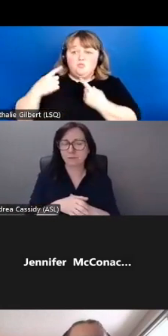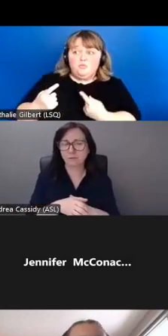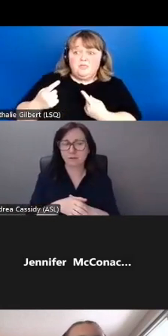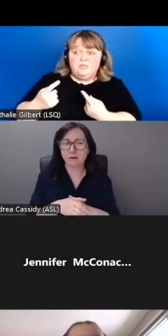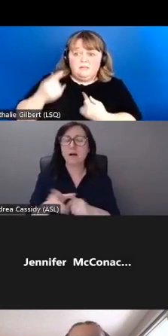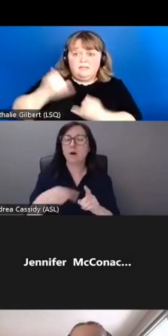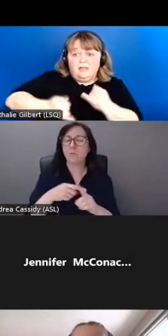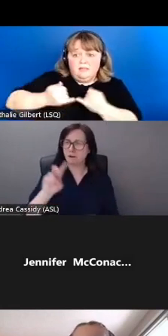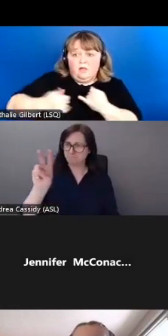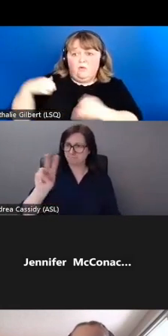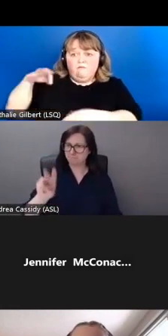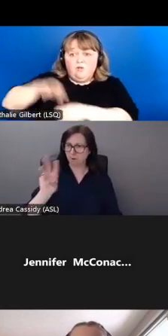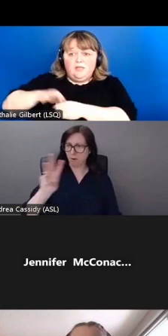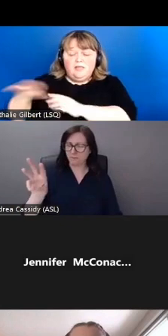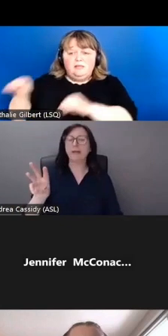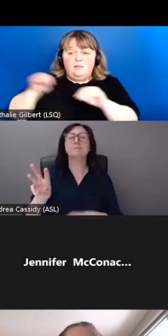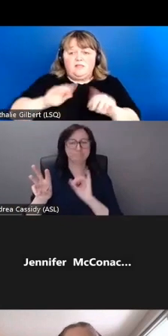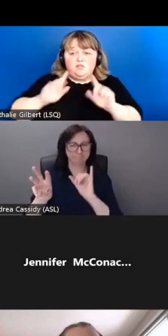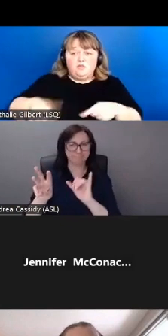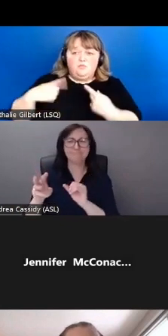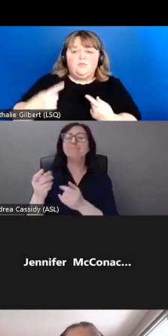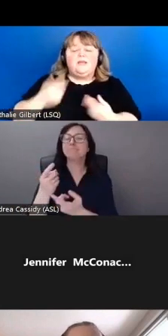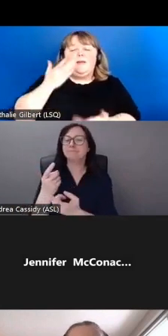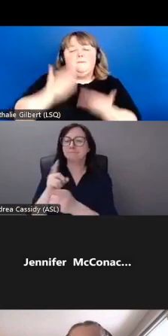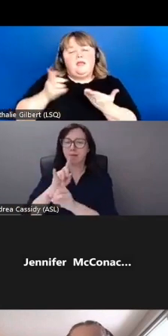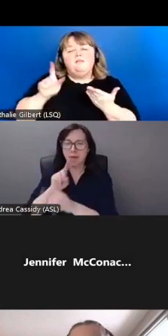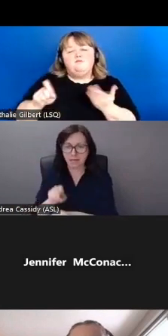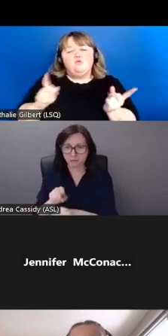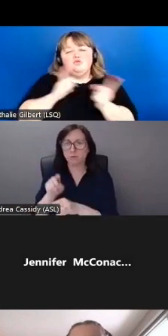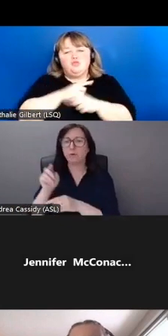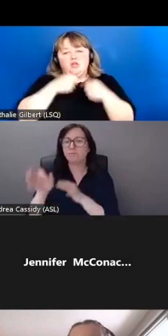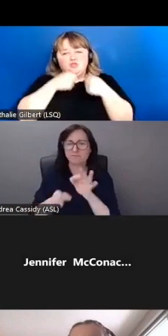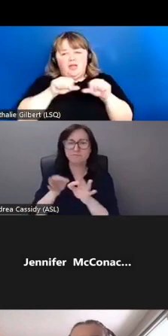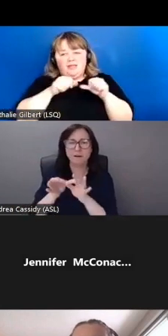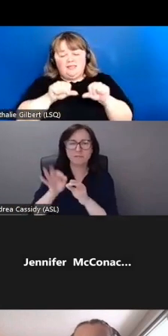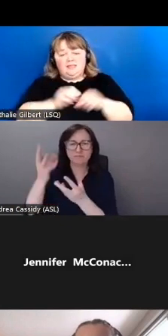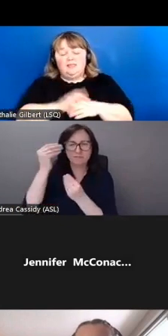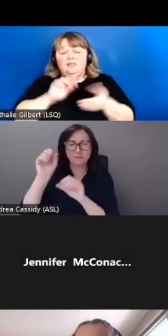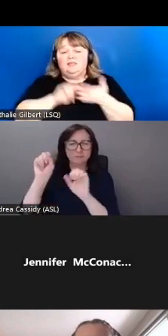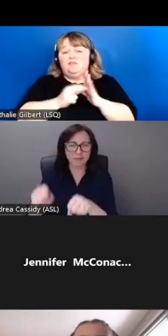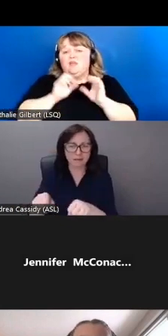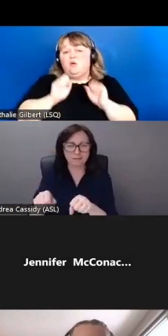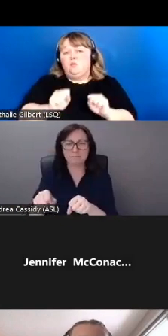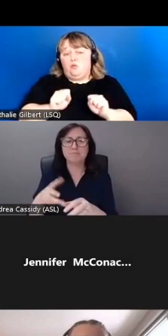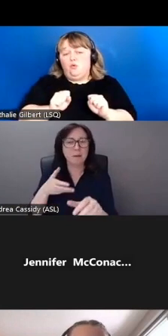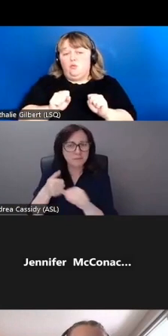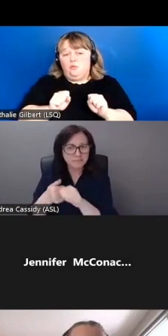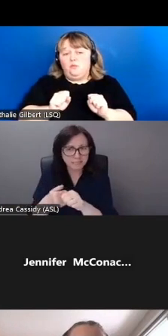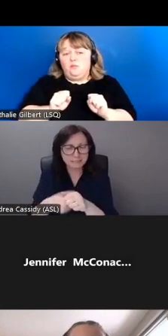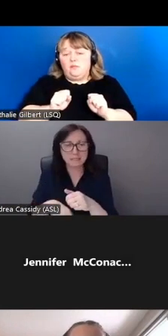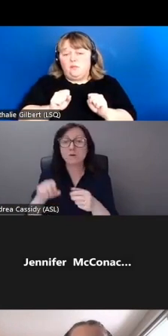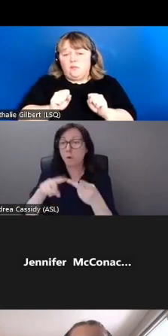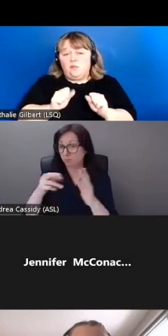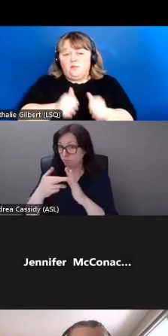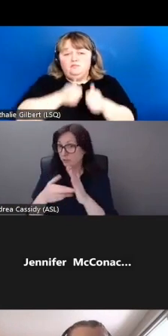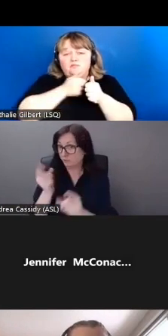website, you can fill out the questions and the prompts to make sure that you are either registered or that your address